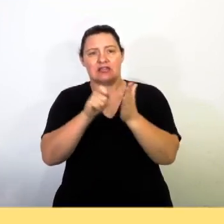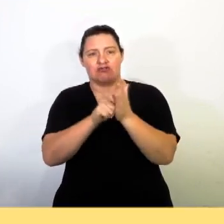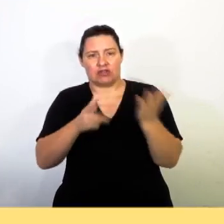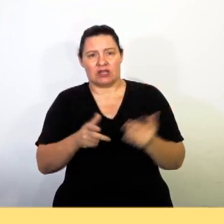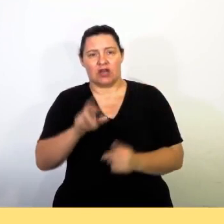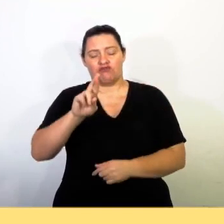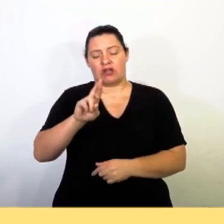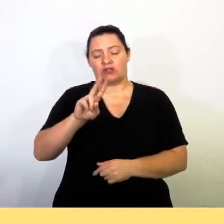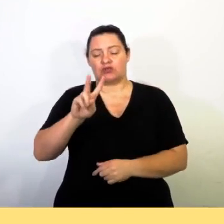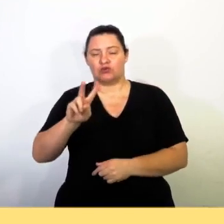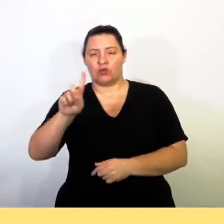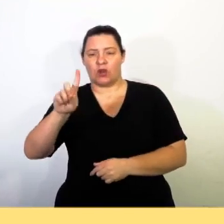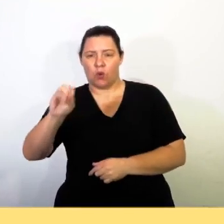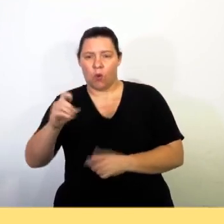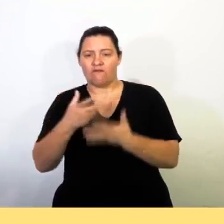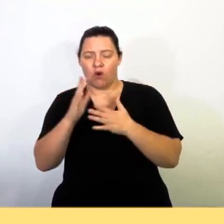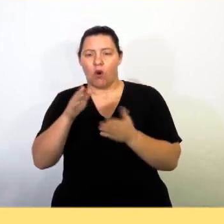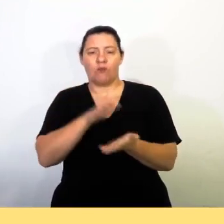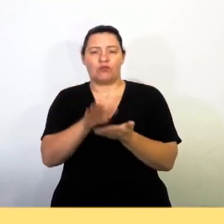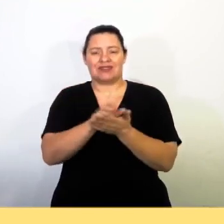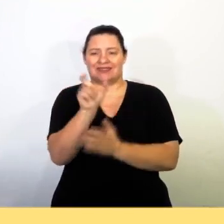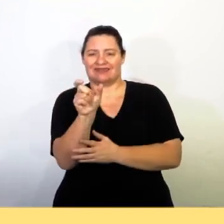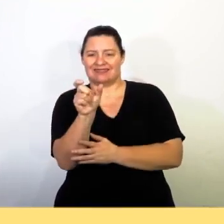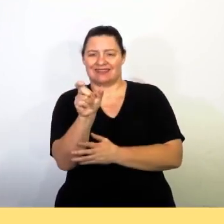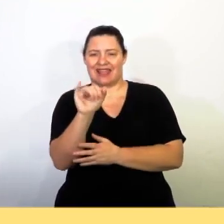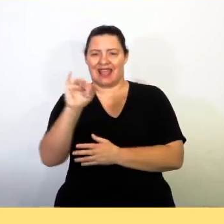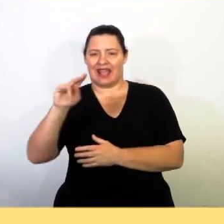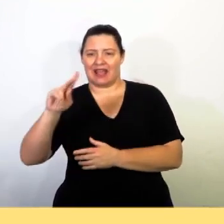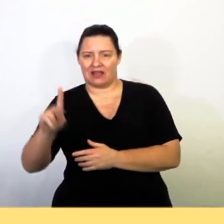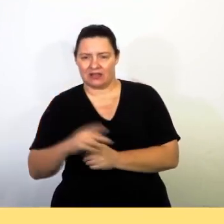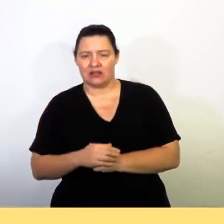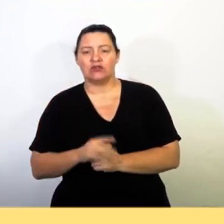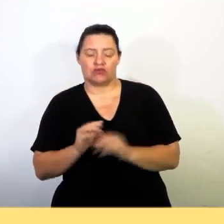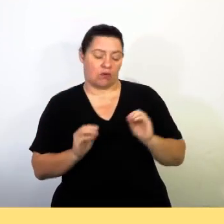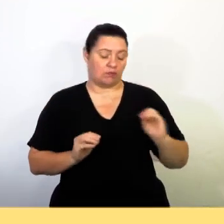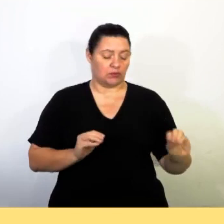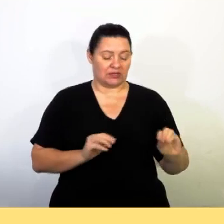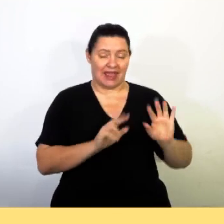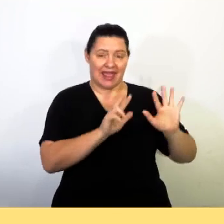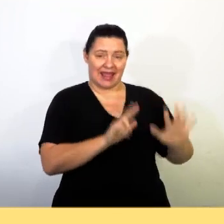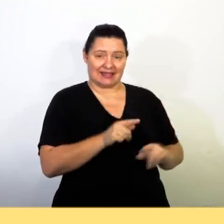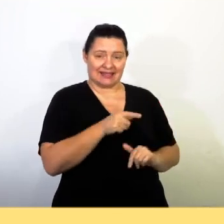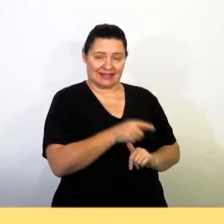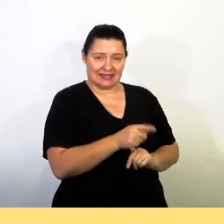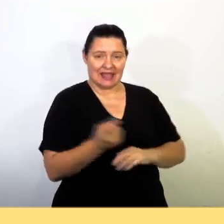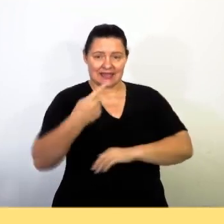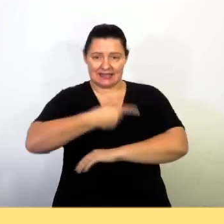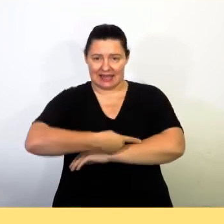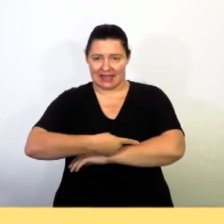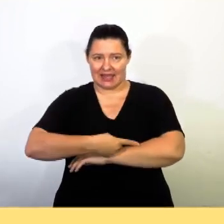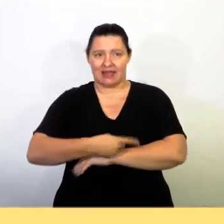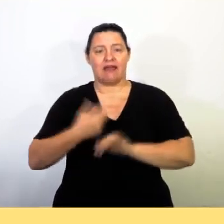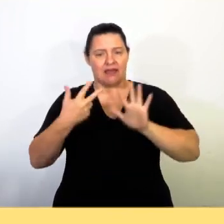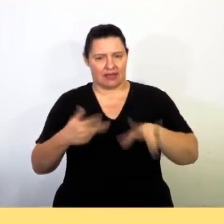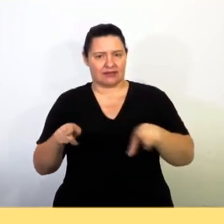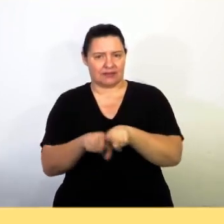stationers 210 for a printer cartridge. So here my source document number is going to be 8 and the day is